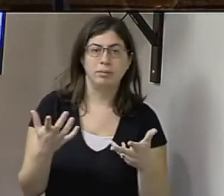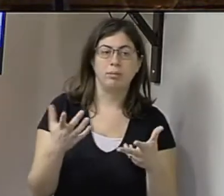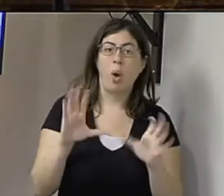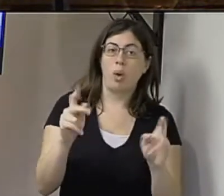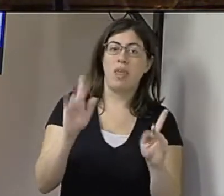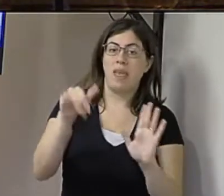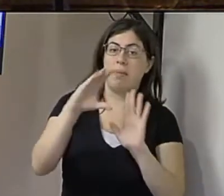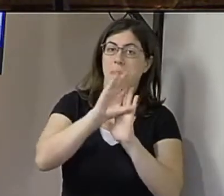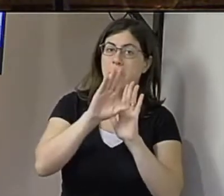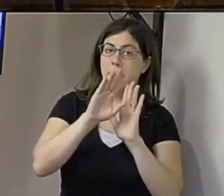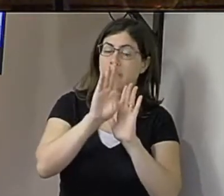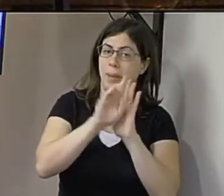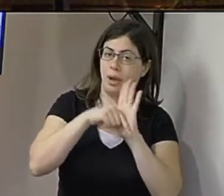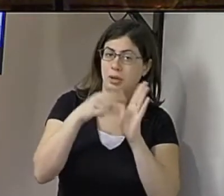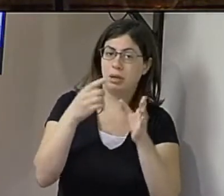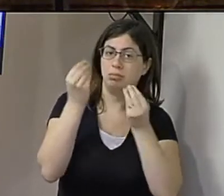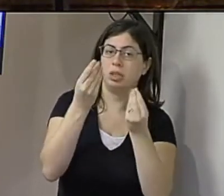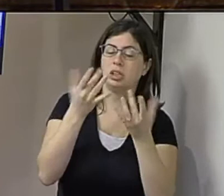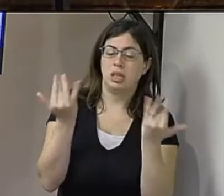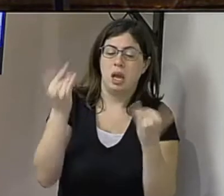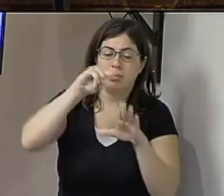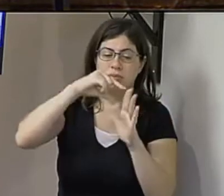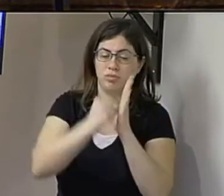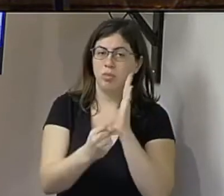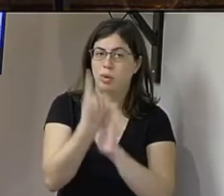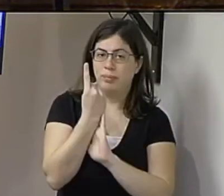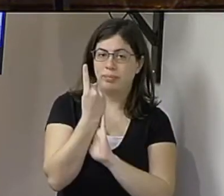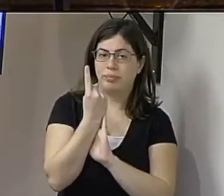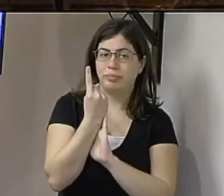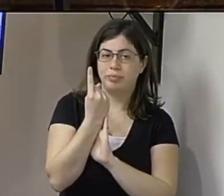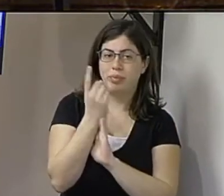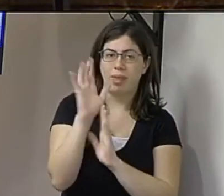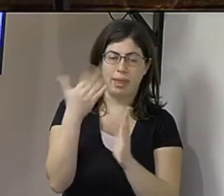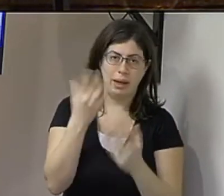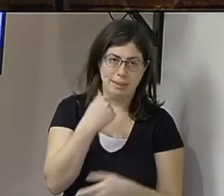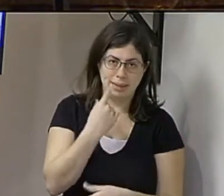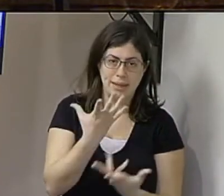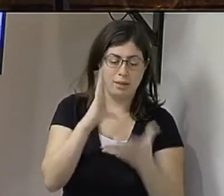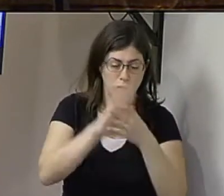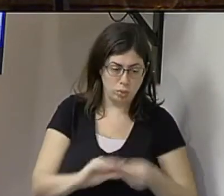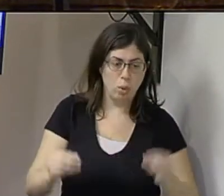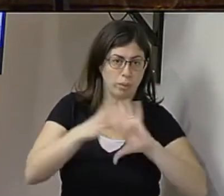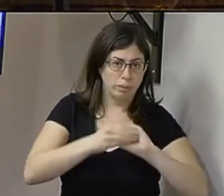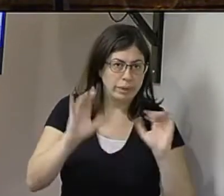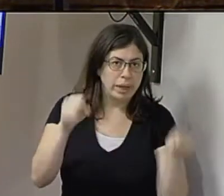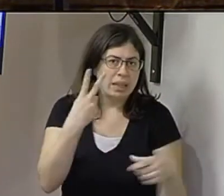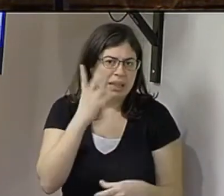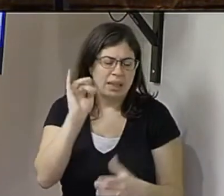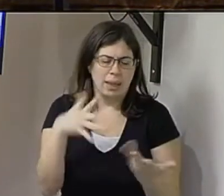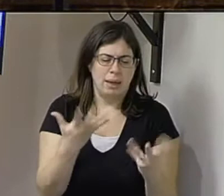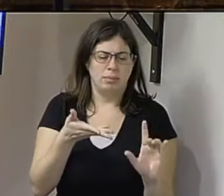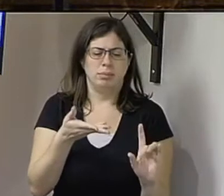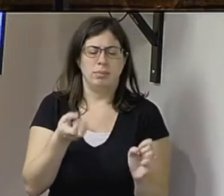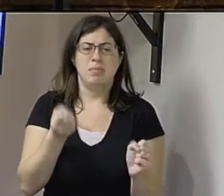that's our background. Now we're going to jump in from verse 1. Now, this is a, like I said, this is a narrative, and you can kind of see that